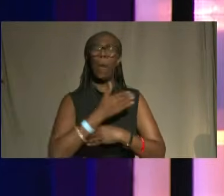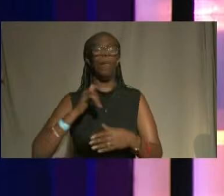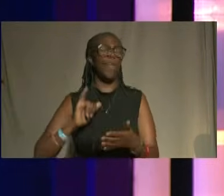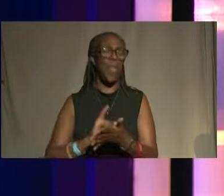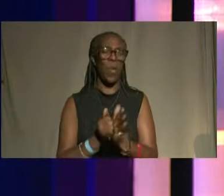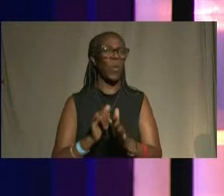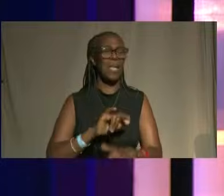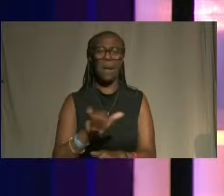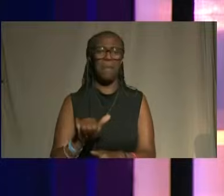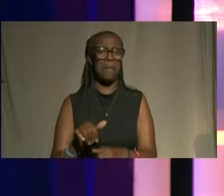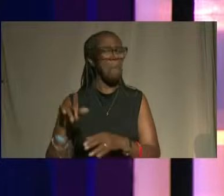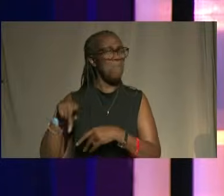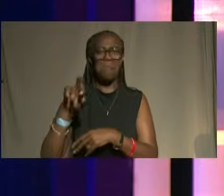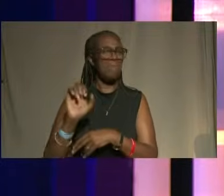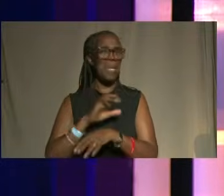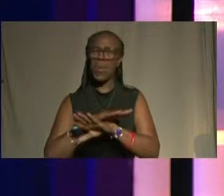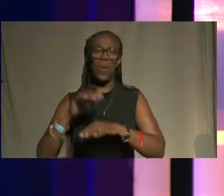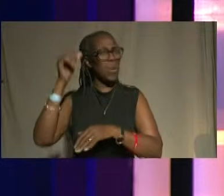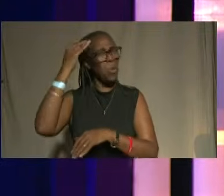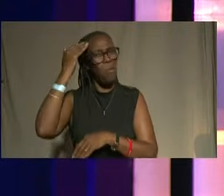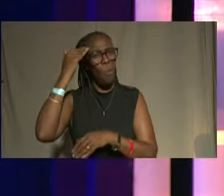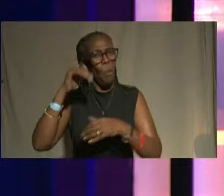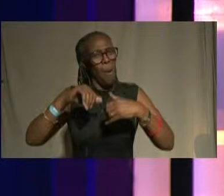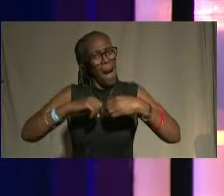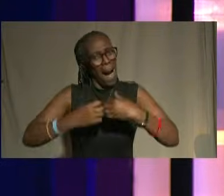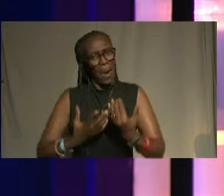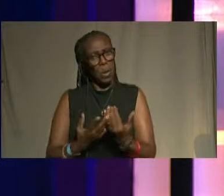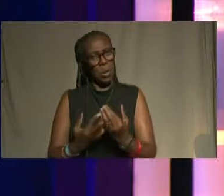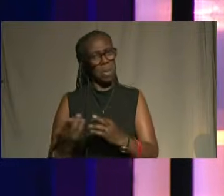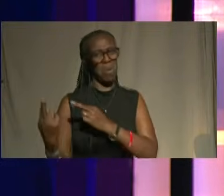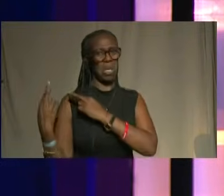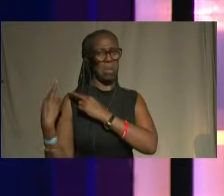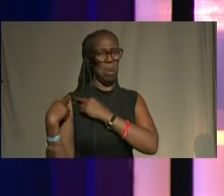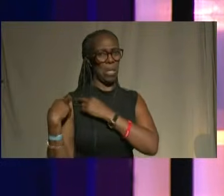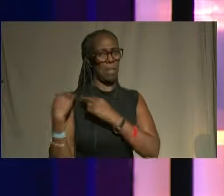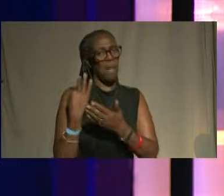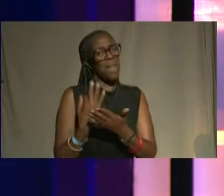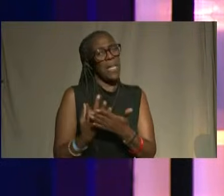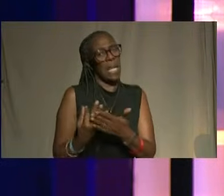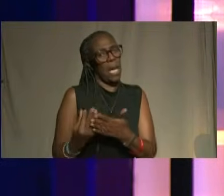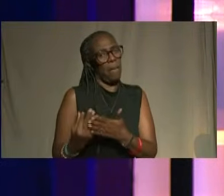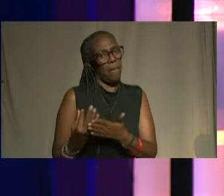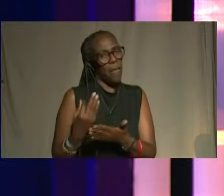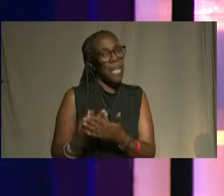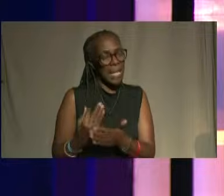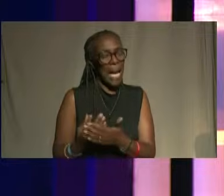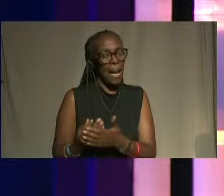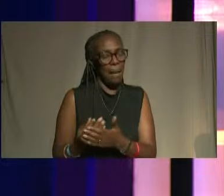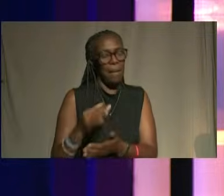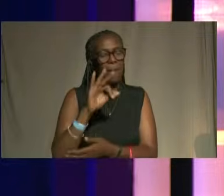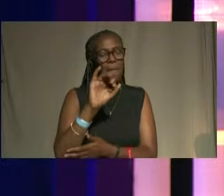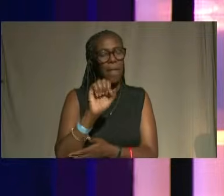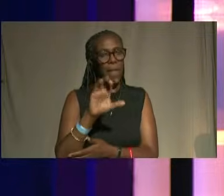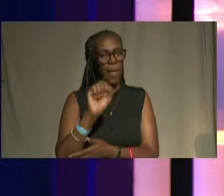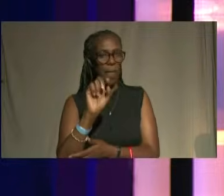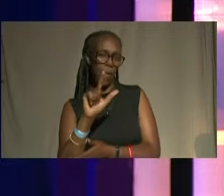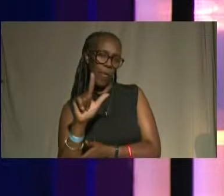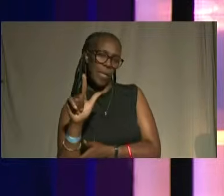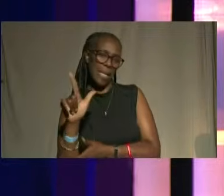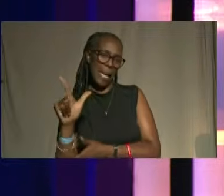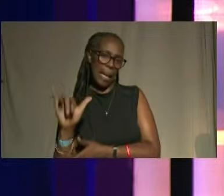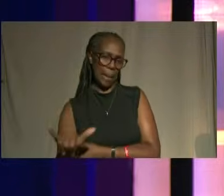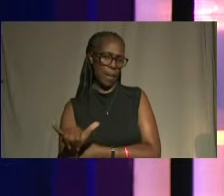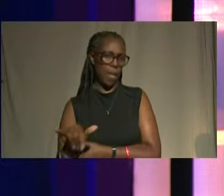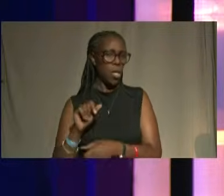be fiscally responsible. And we have seen that in our history time and time again. And so the